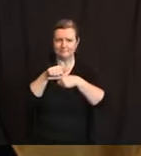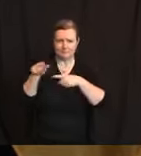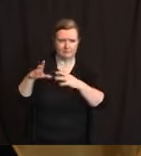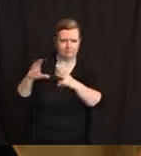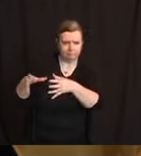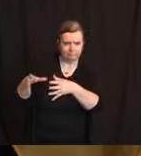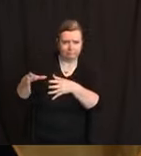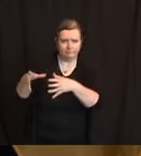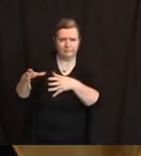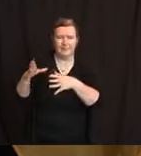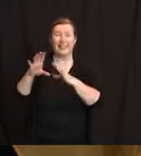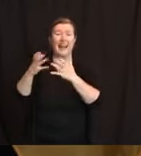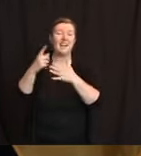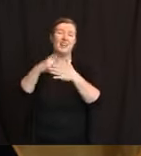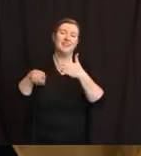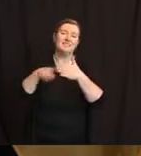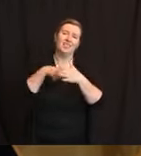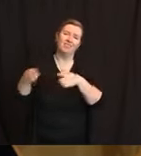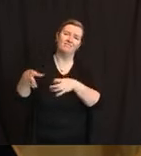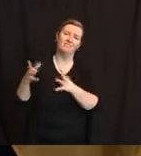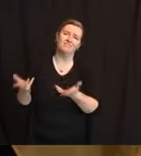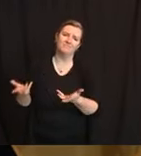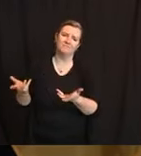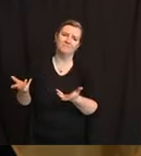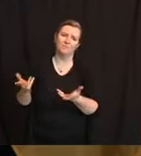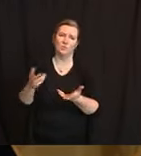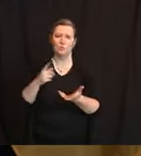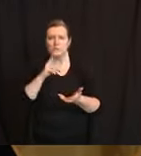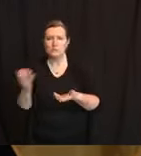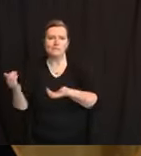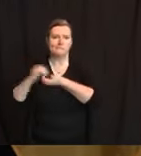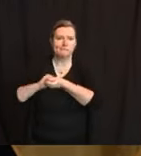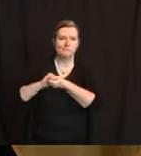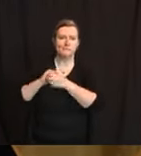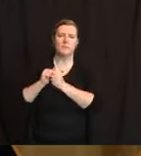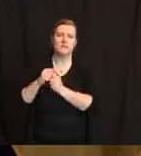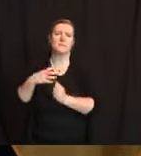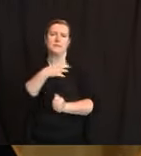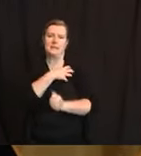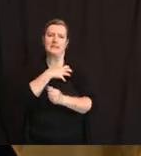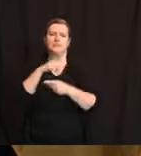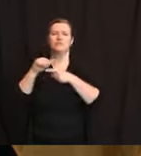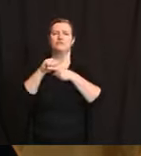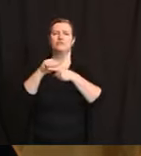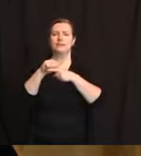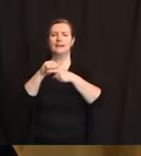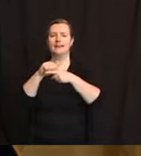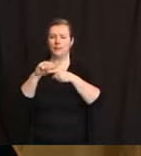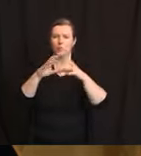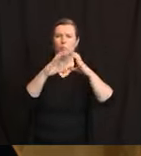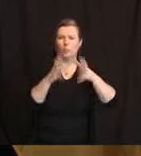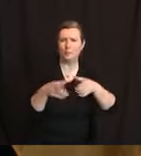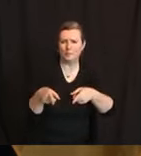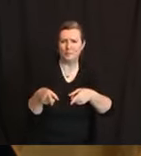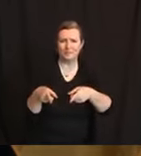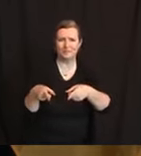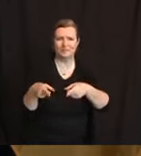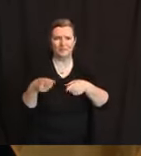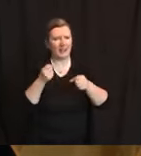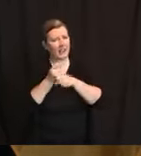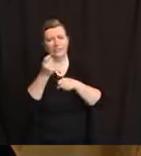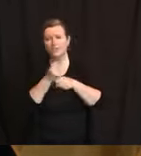of hand-to-hand training left. So we're working with the Police Training Commission to make sure, as we do every summer in those shore